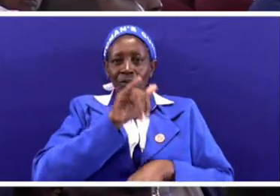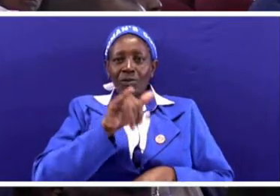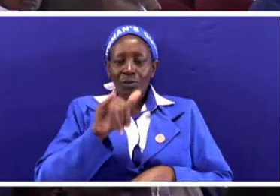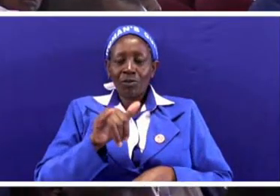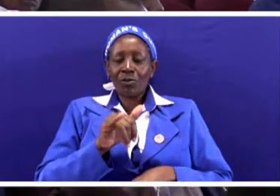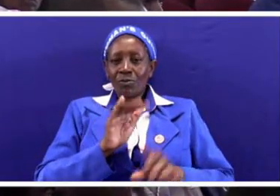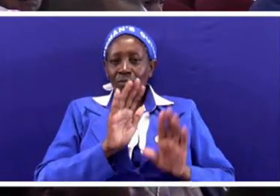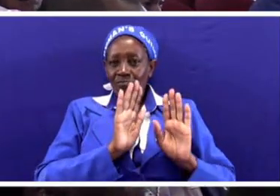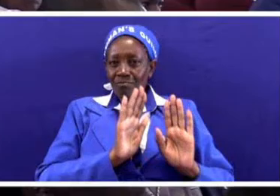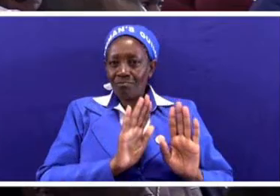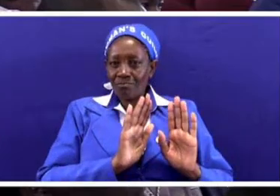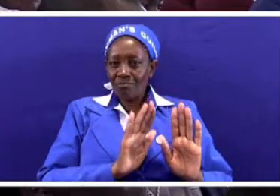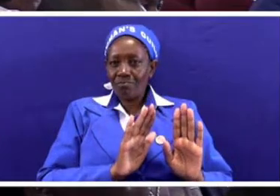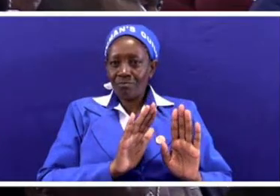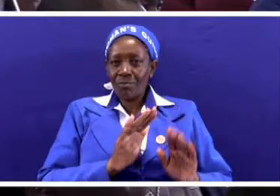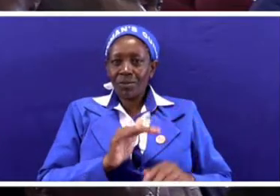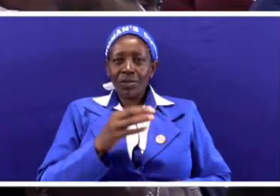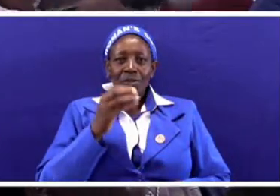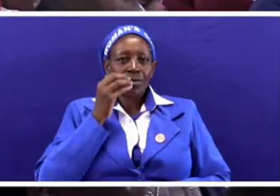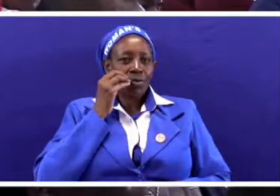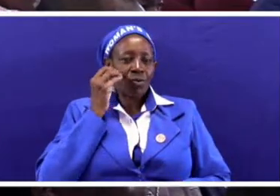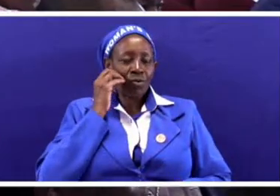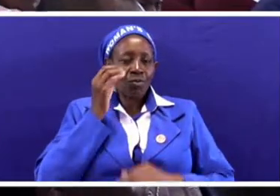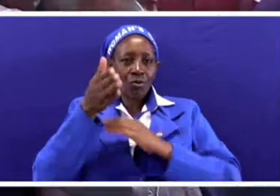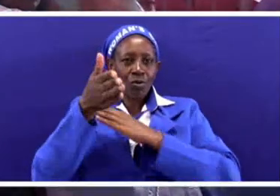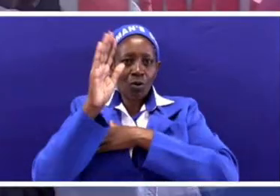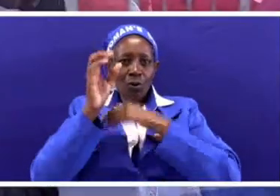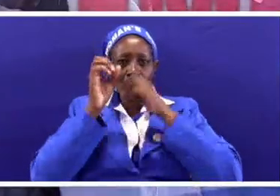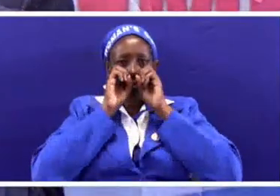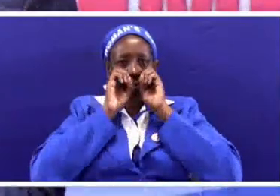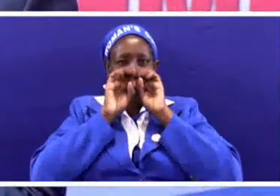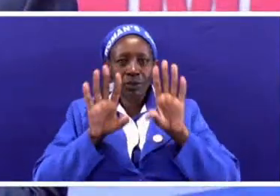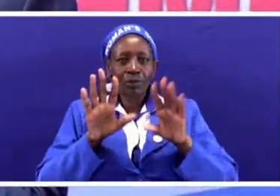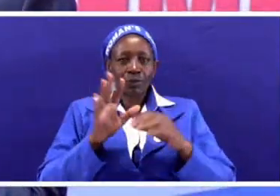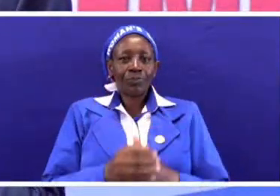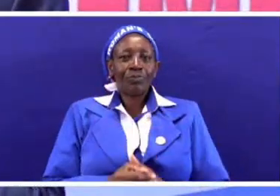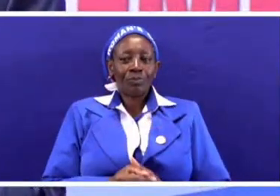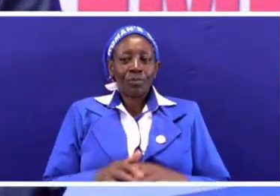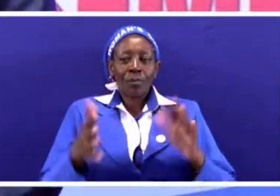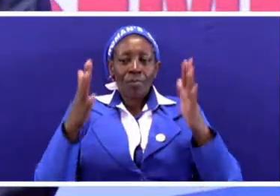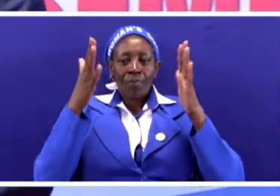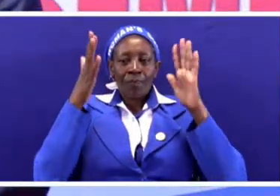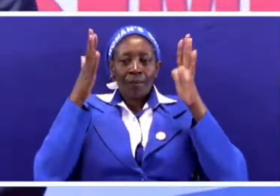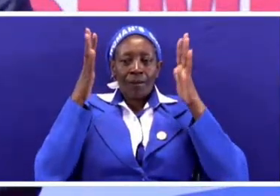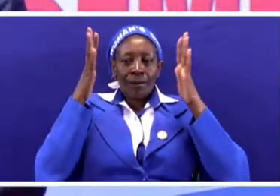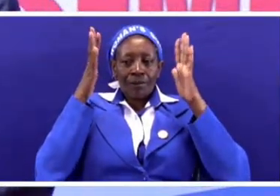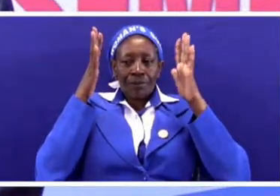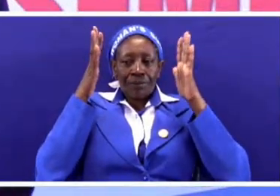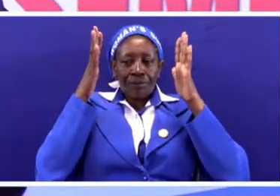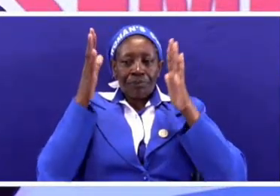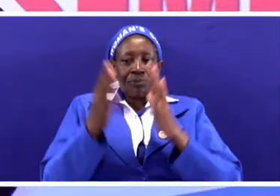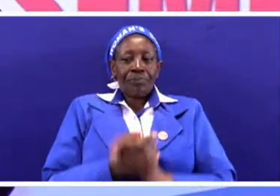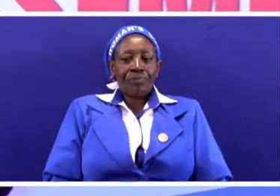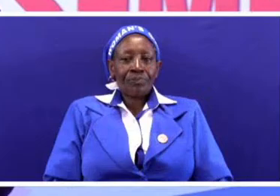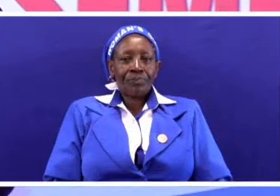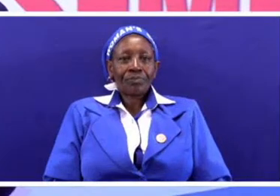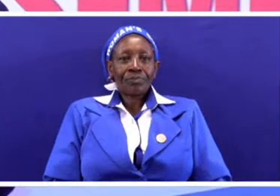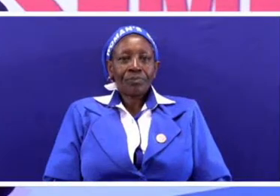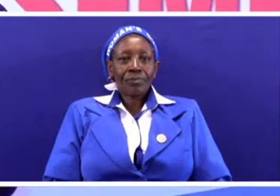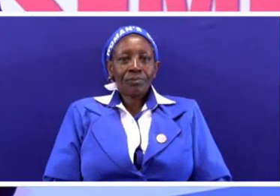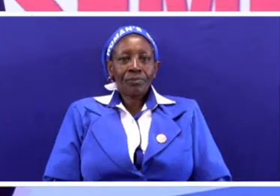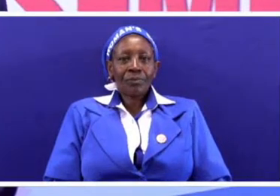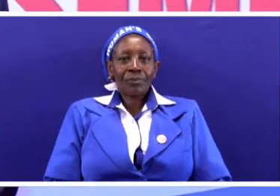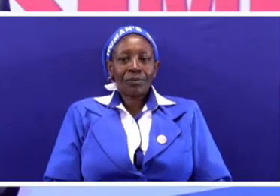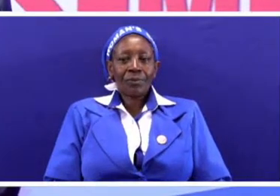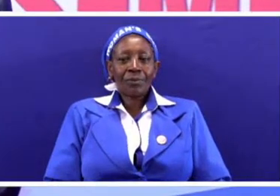make that choice. May God bless you. Wow, thank you so very much. Making a deliberate